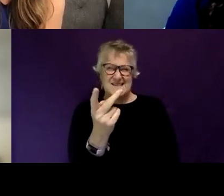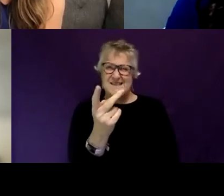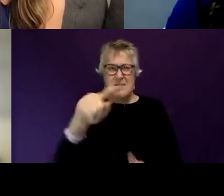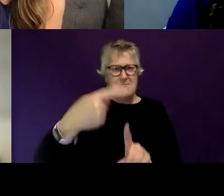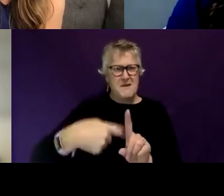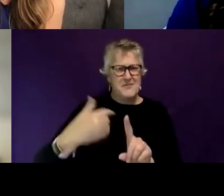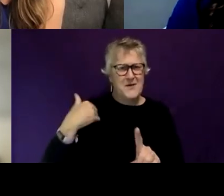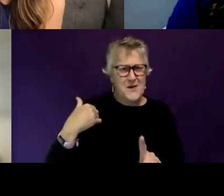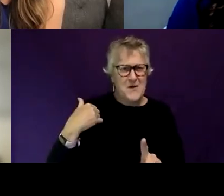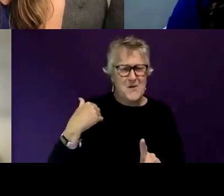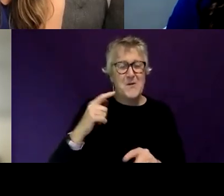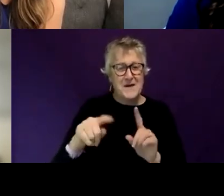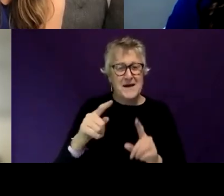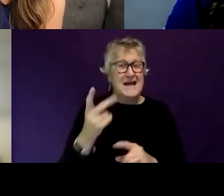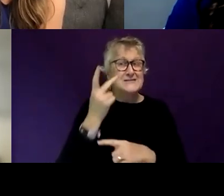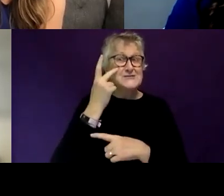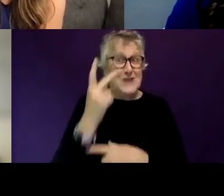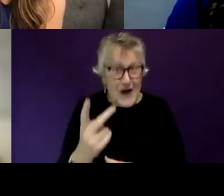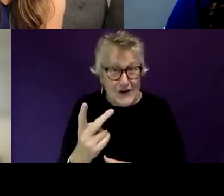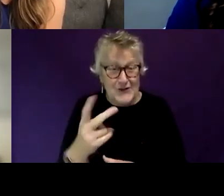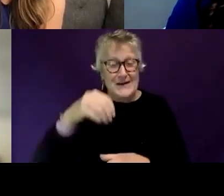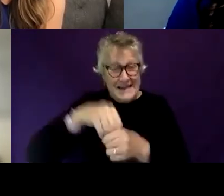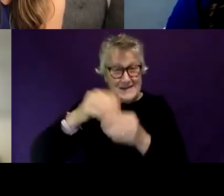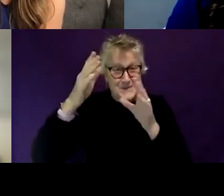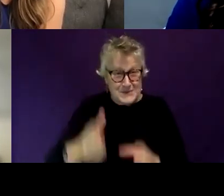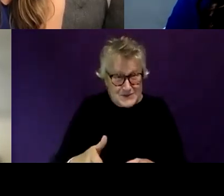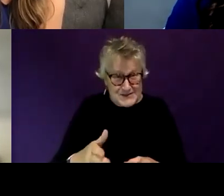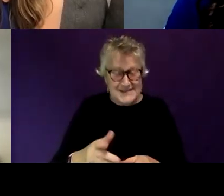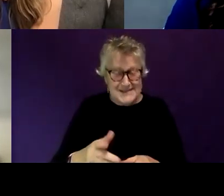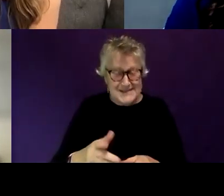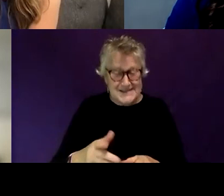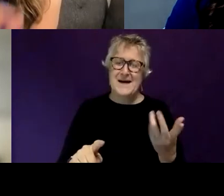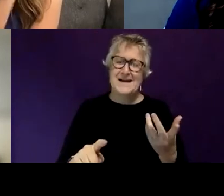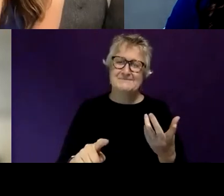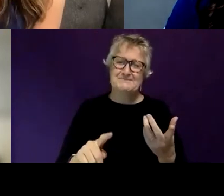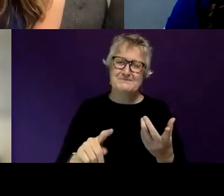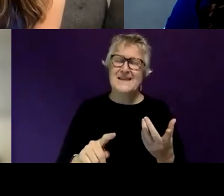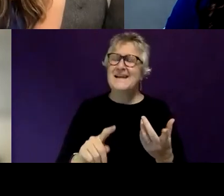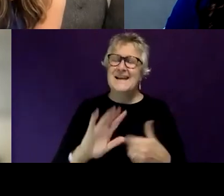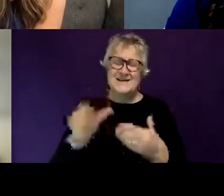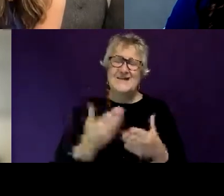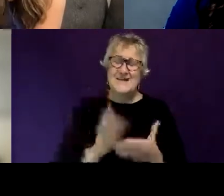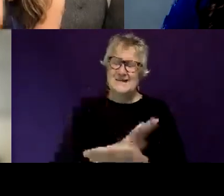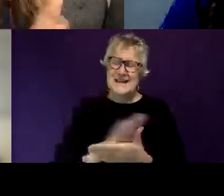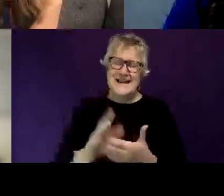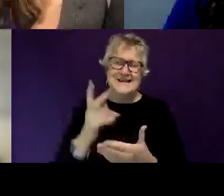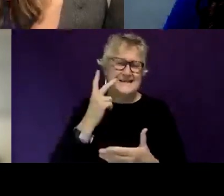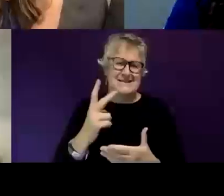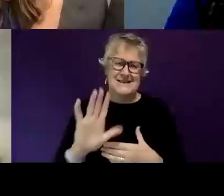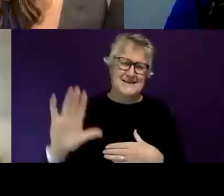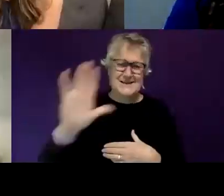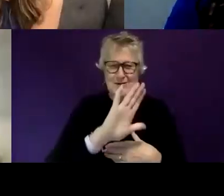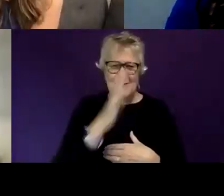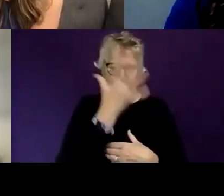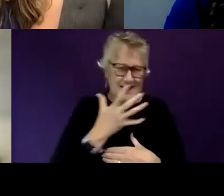see. I saw you in person at Governor Newsom, but it's always nice to see a friendly face. So I'd like to thank all of you and the rest of our